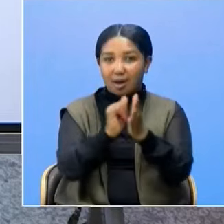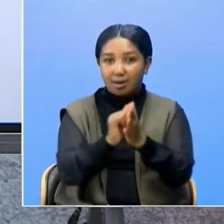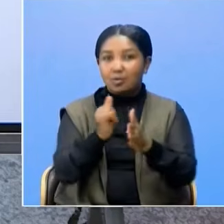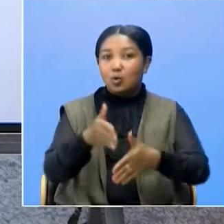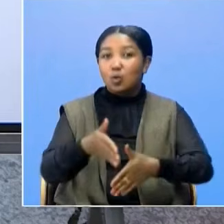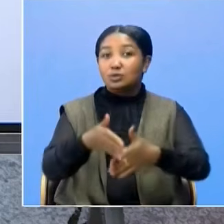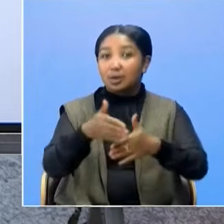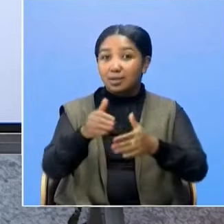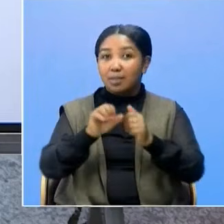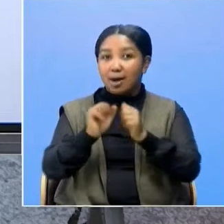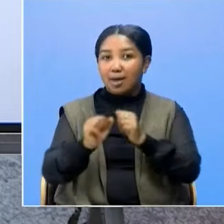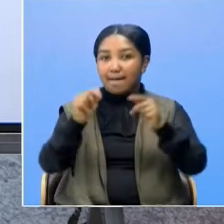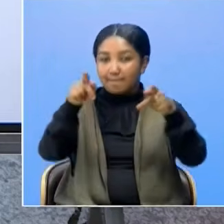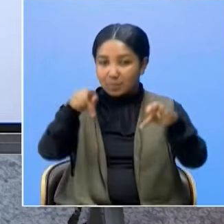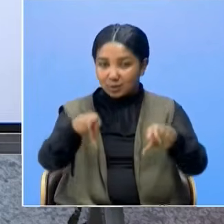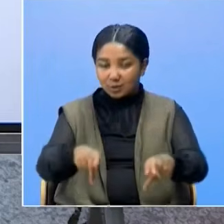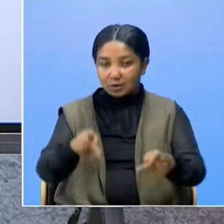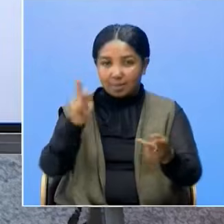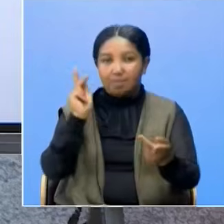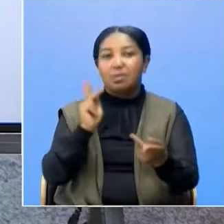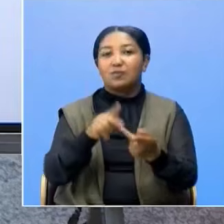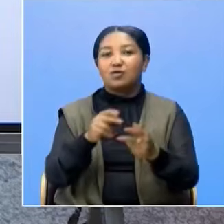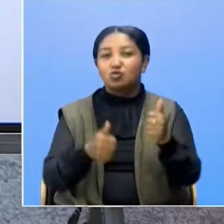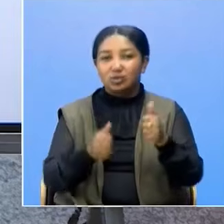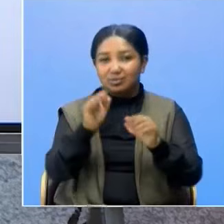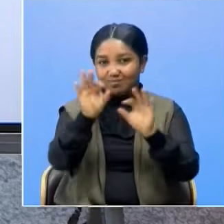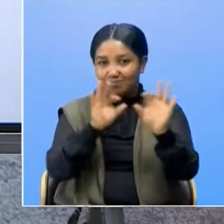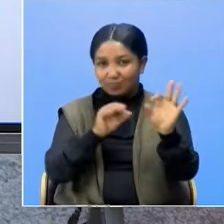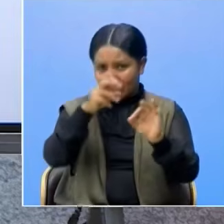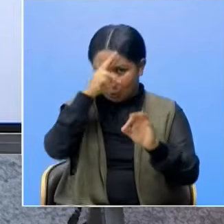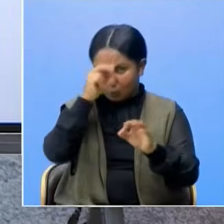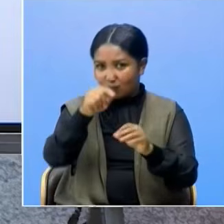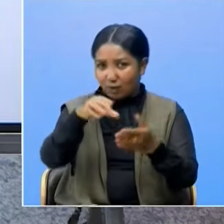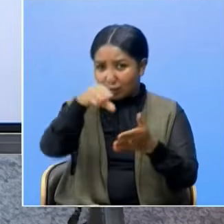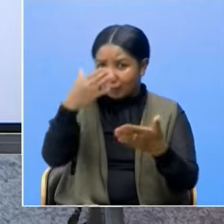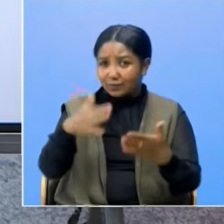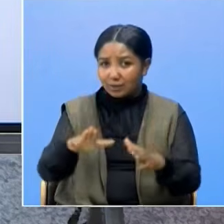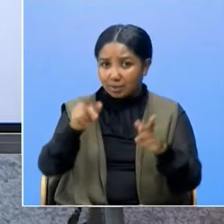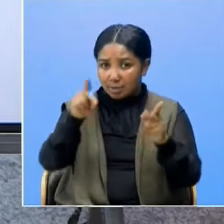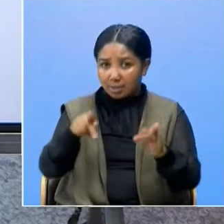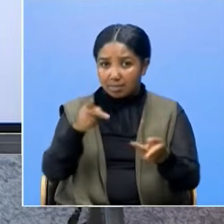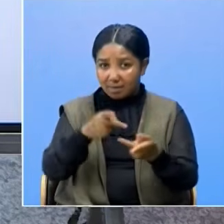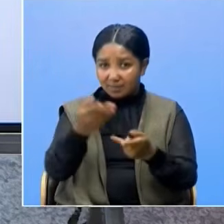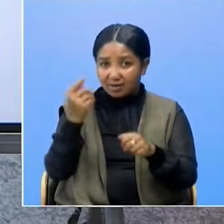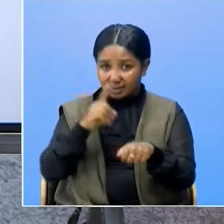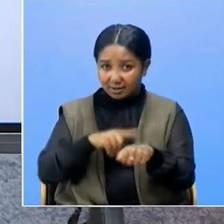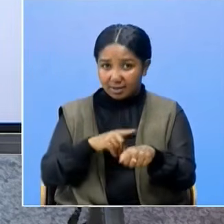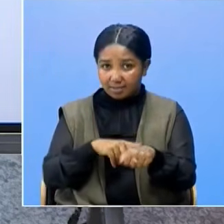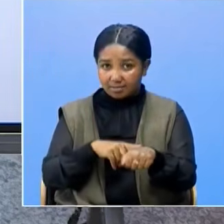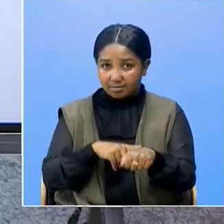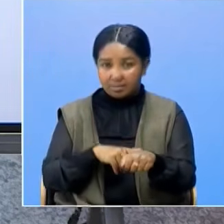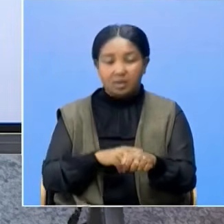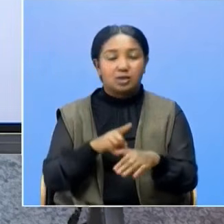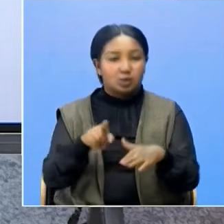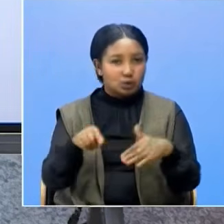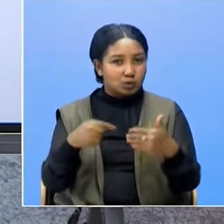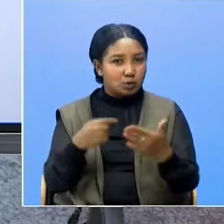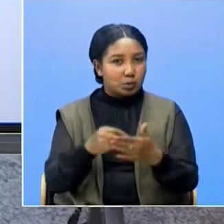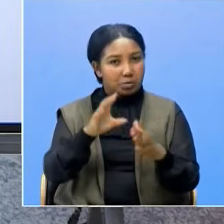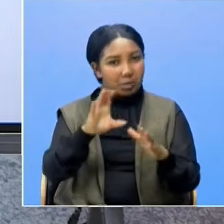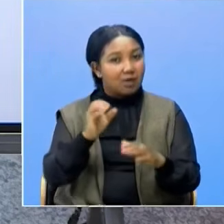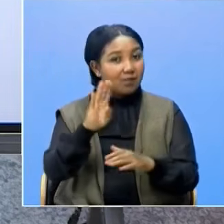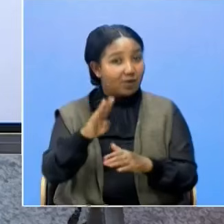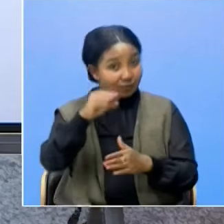constructed by the present perfect. Because I am sure you have learned about the present perfect before when you were on grade